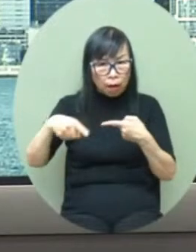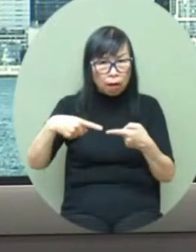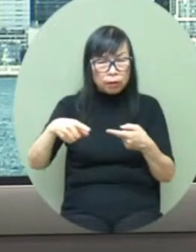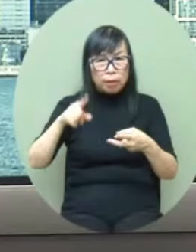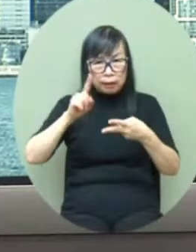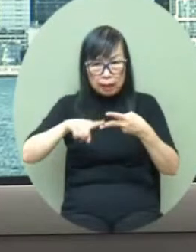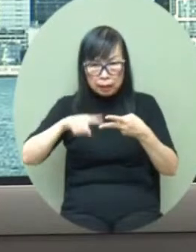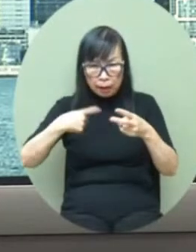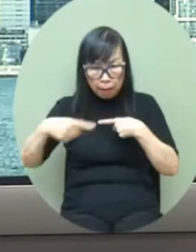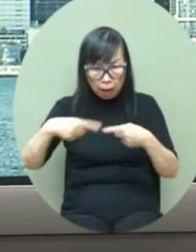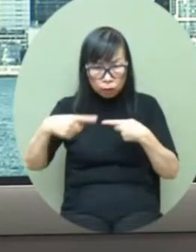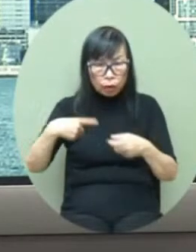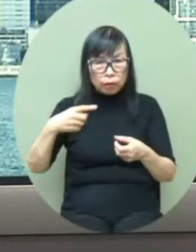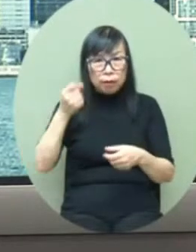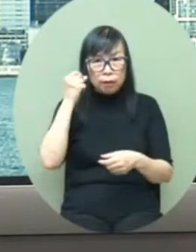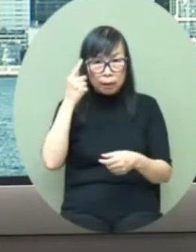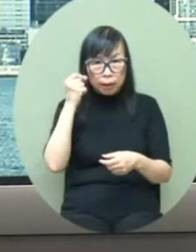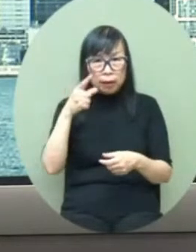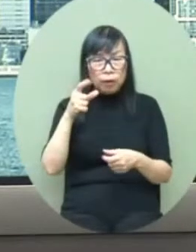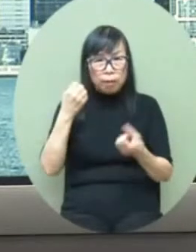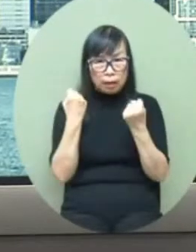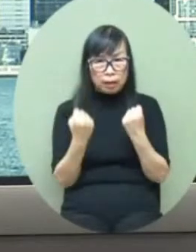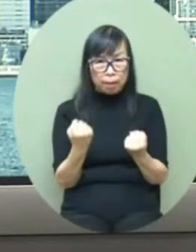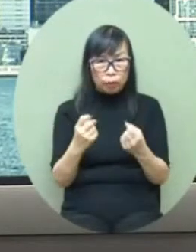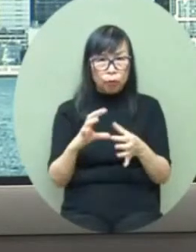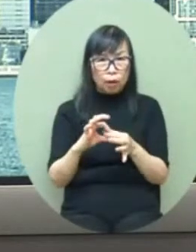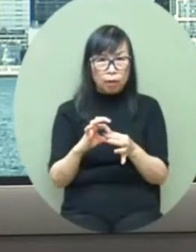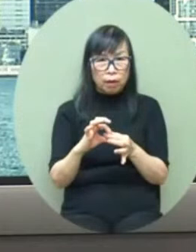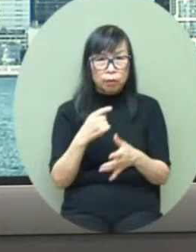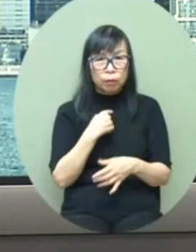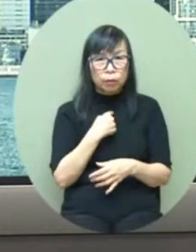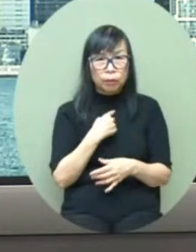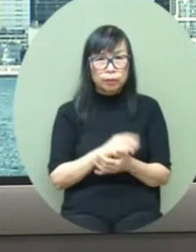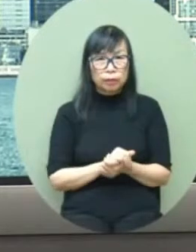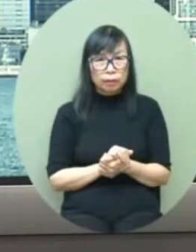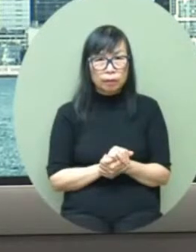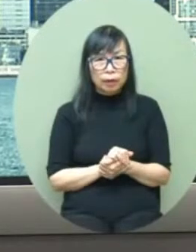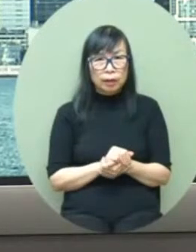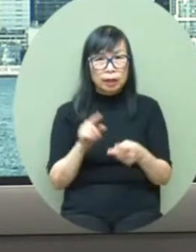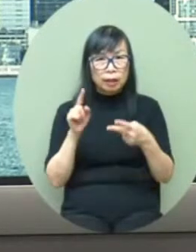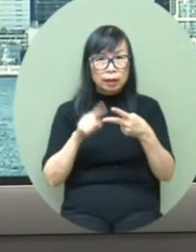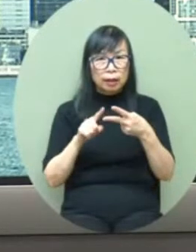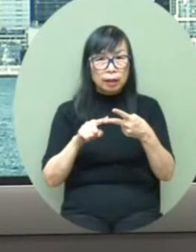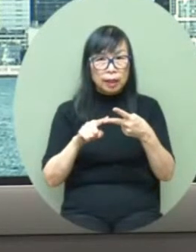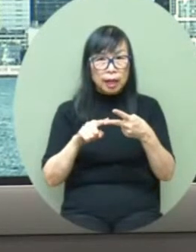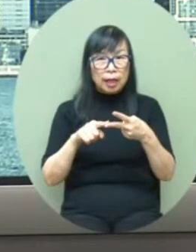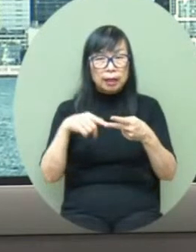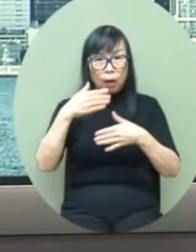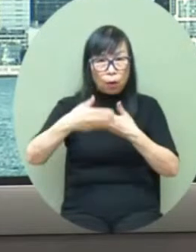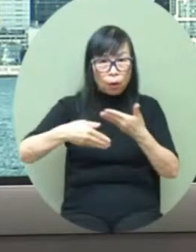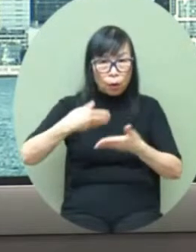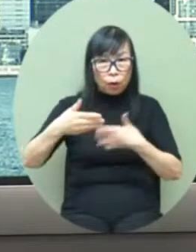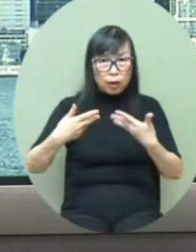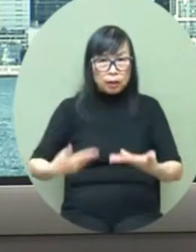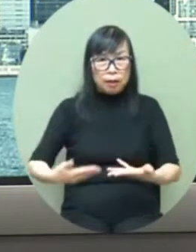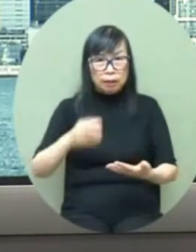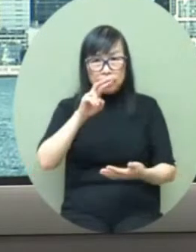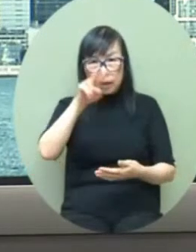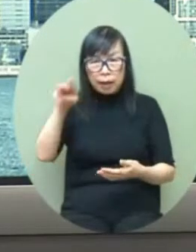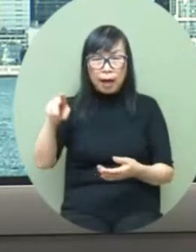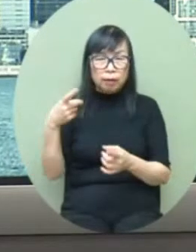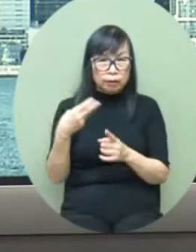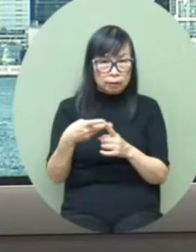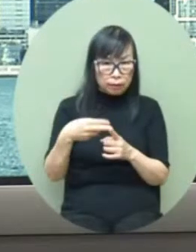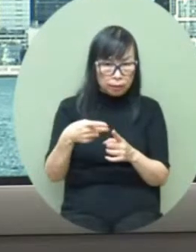perspectives, macro perspectives, primary conflicts, secondary conflicts, general relations,